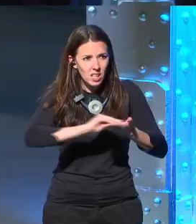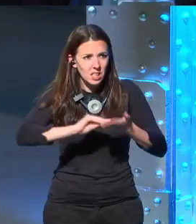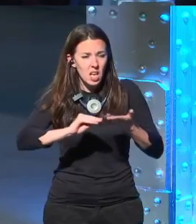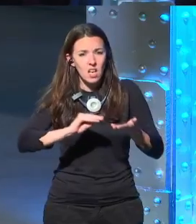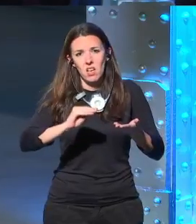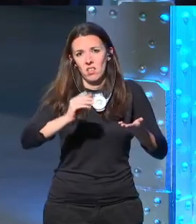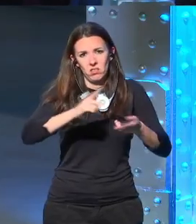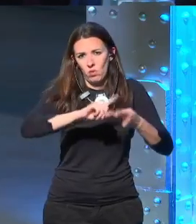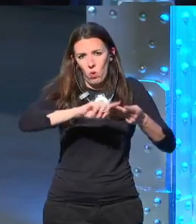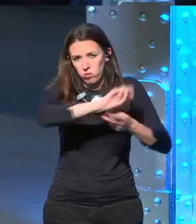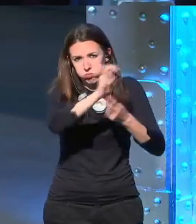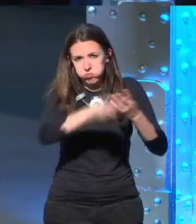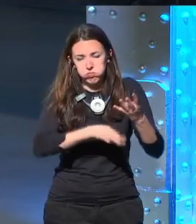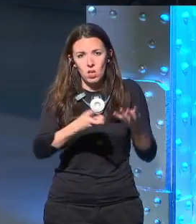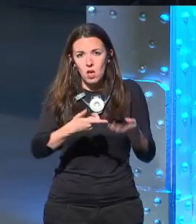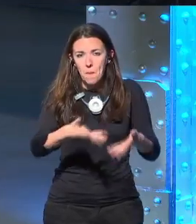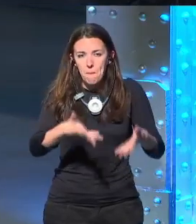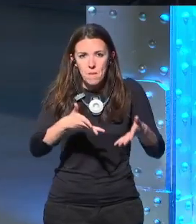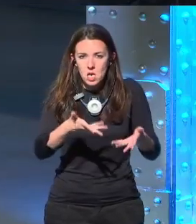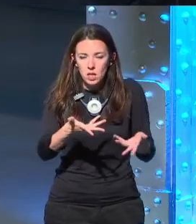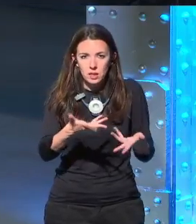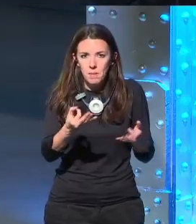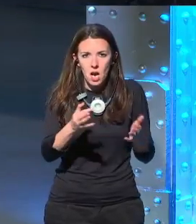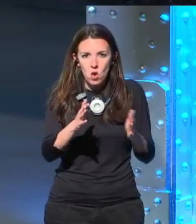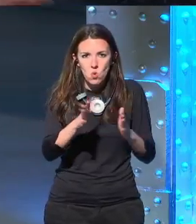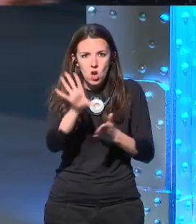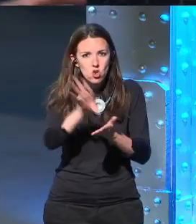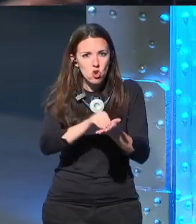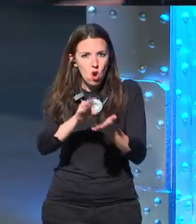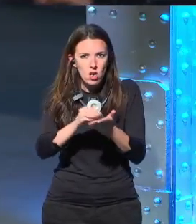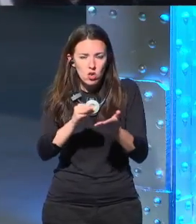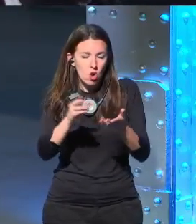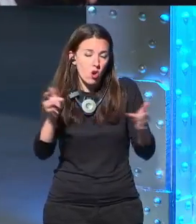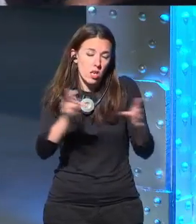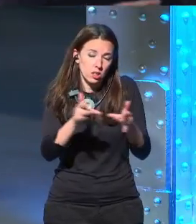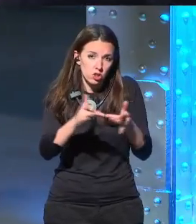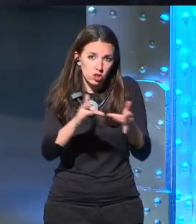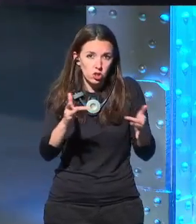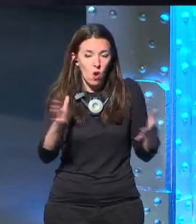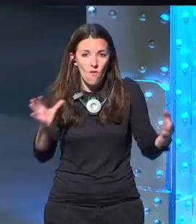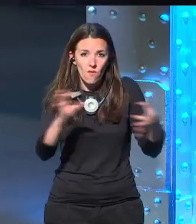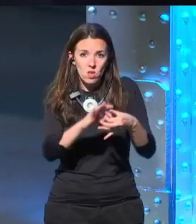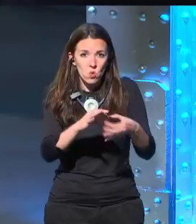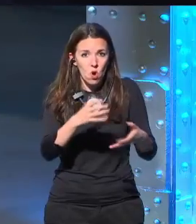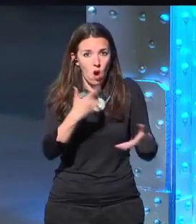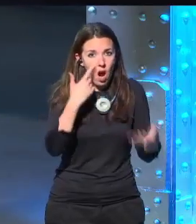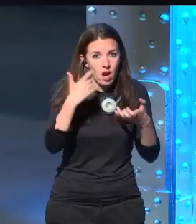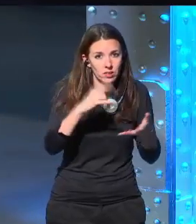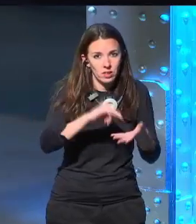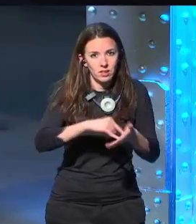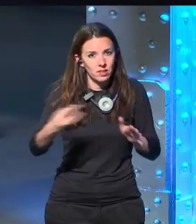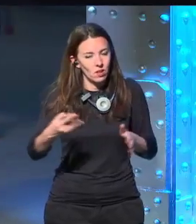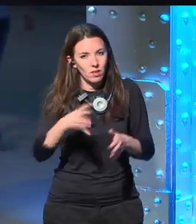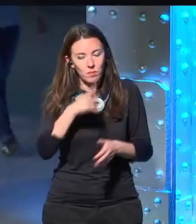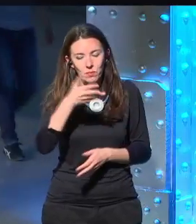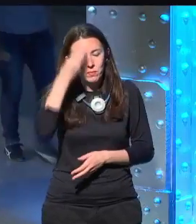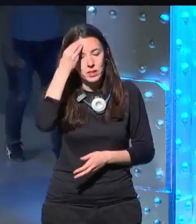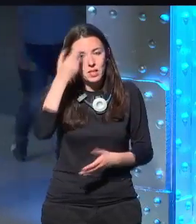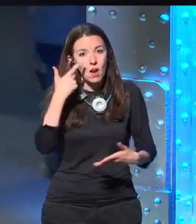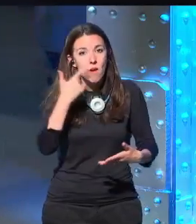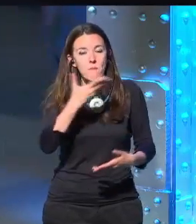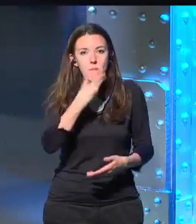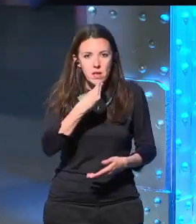the connection of the arts to technology. They believed that beauty mattered, and if you connect the humanities